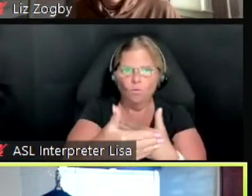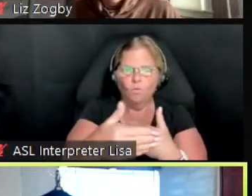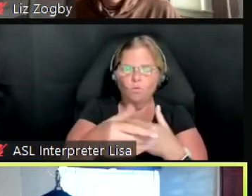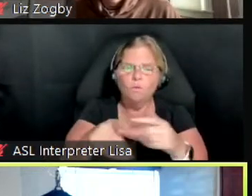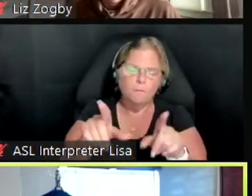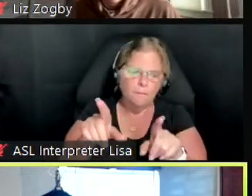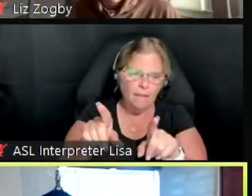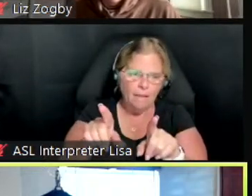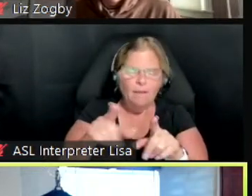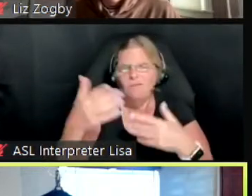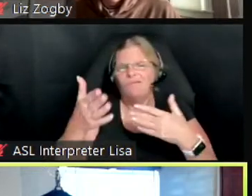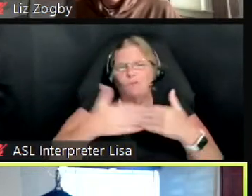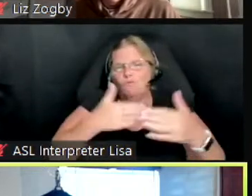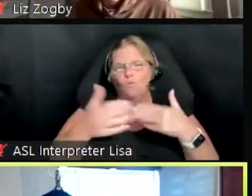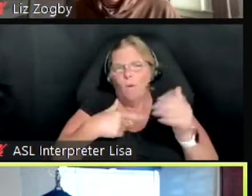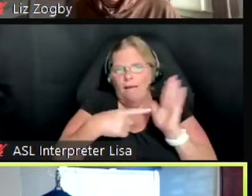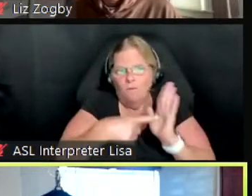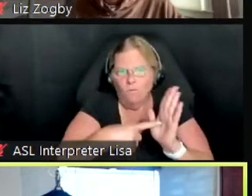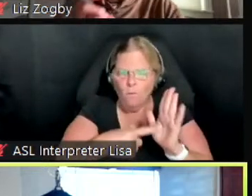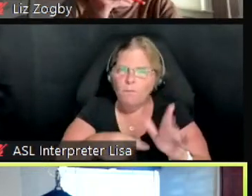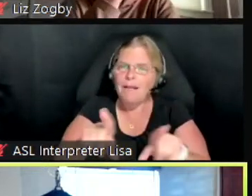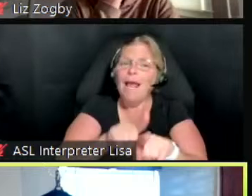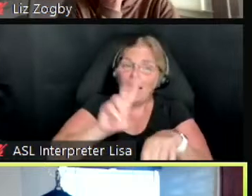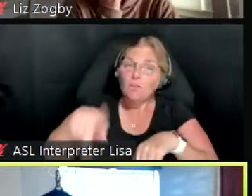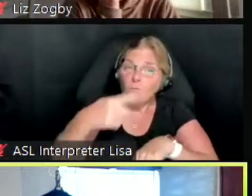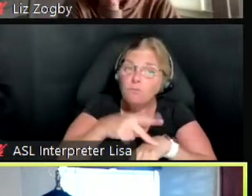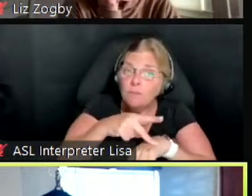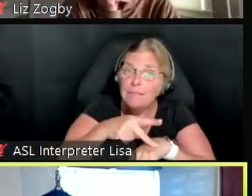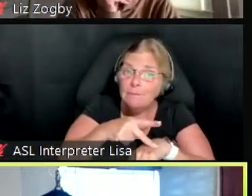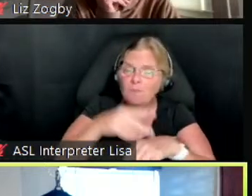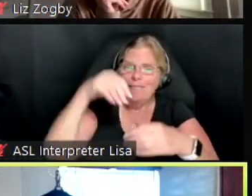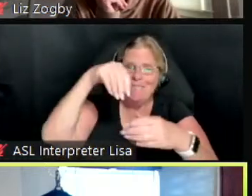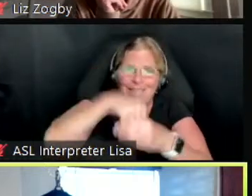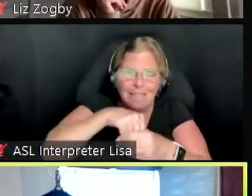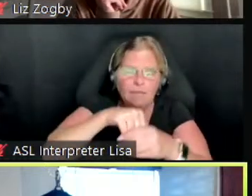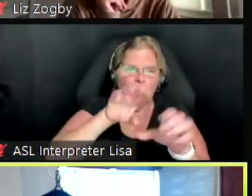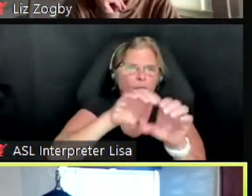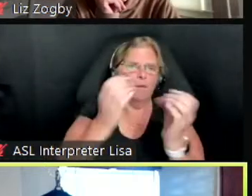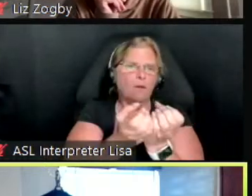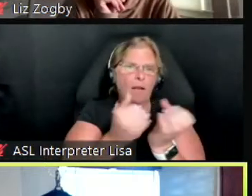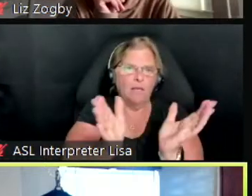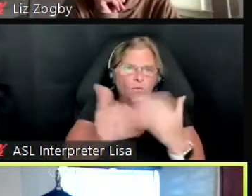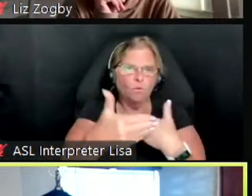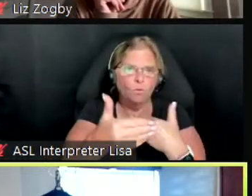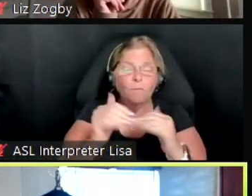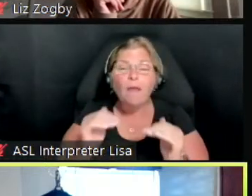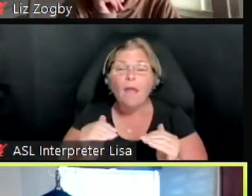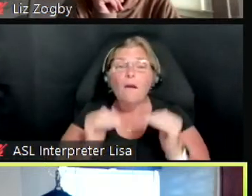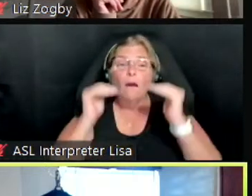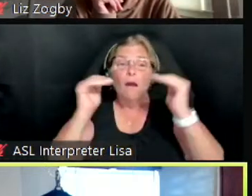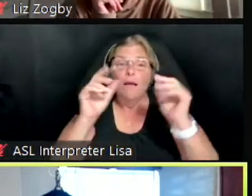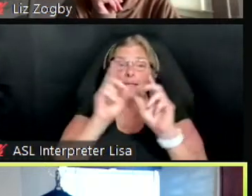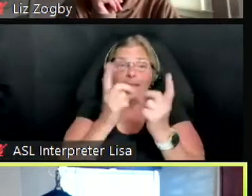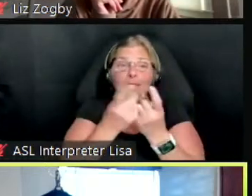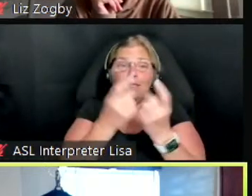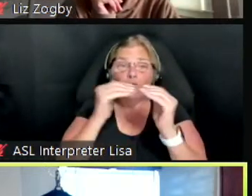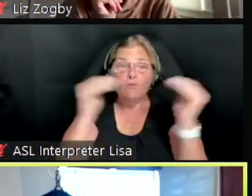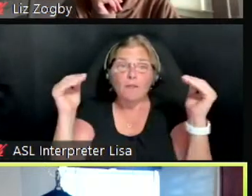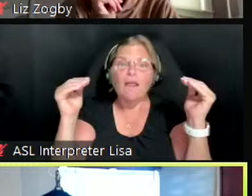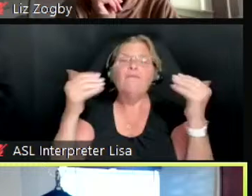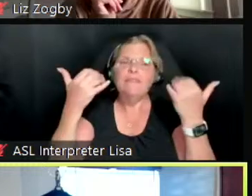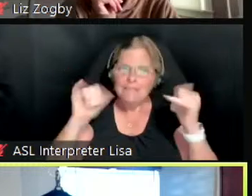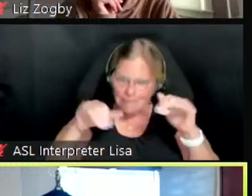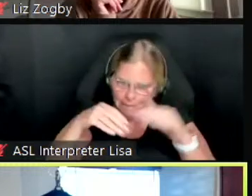I was in, but as a principal, being in the classroom. Then when I went to the district level, coming back and visiting and walking around and